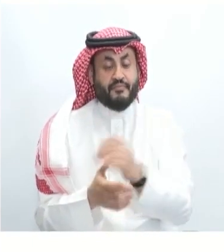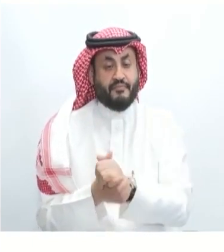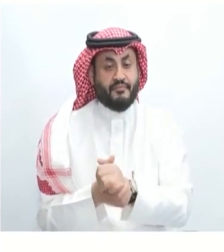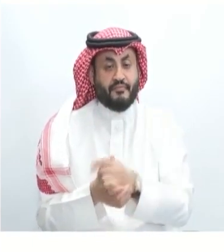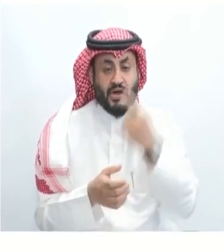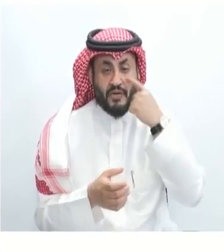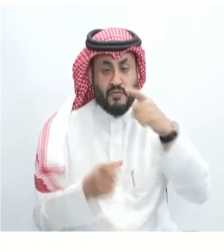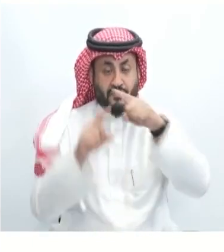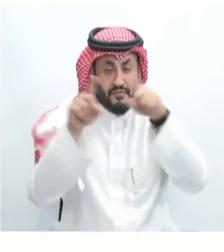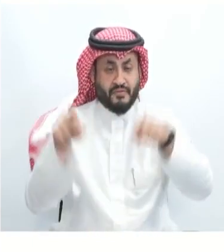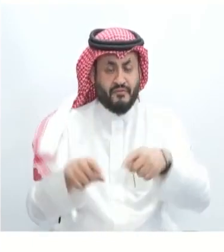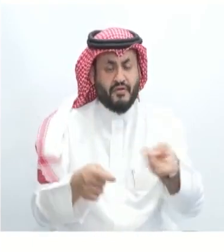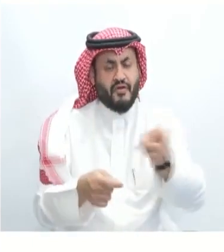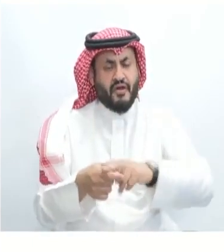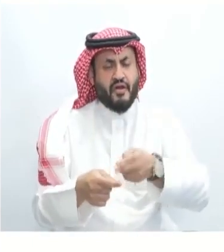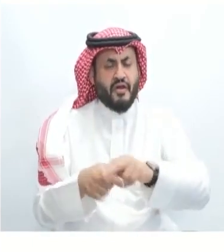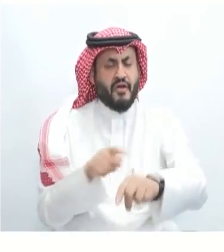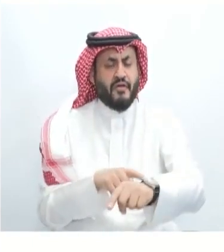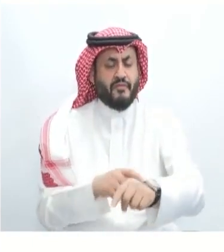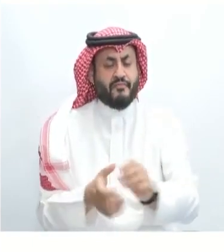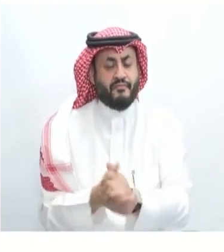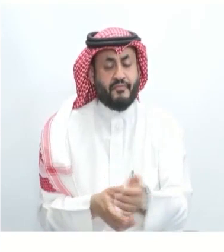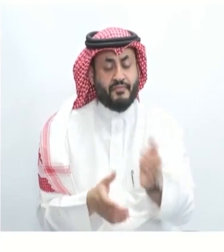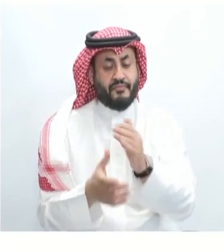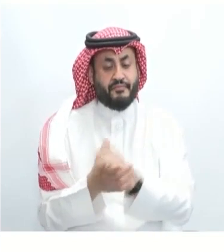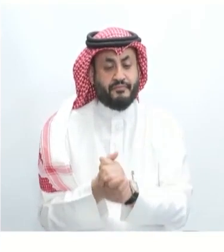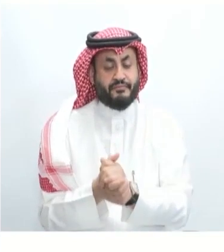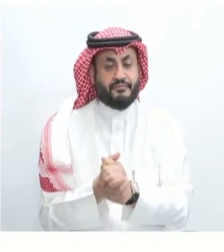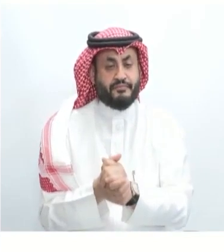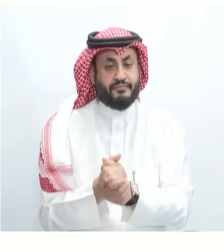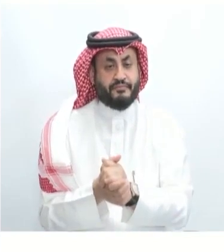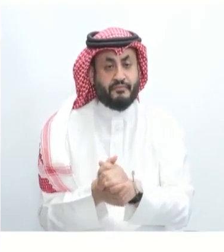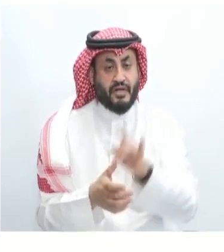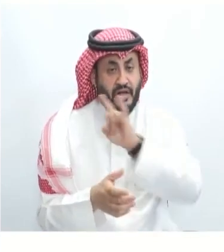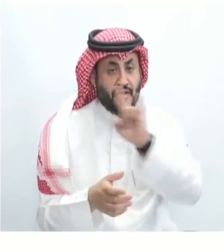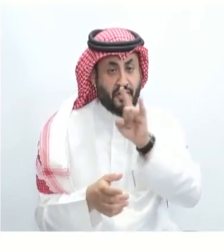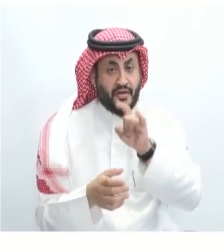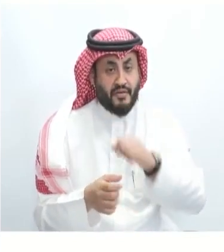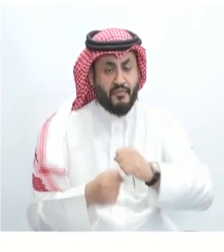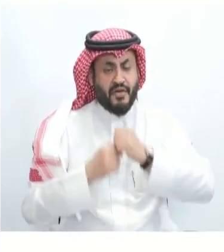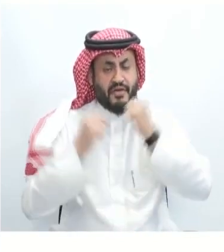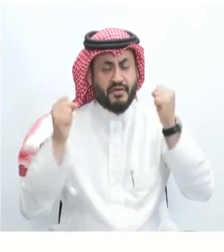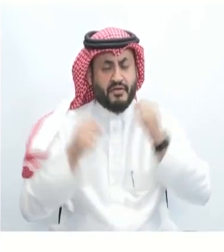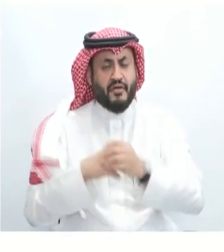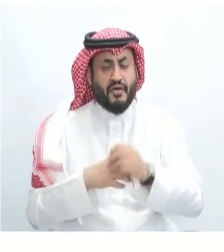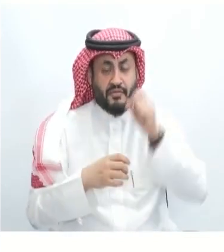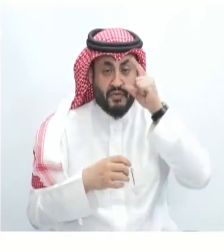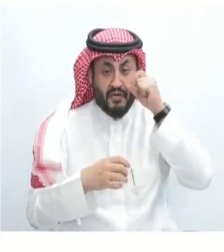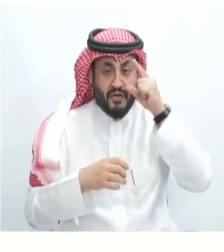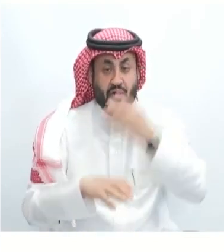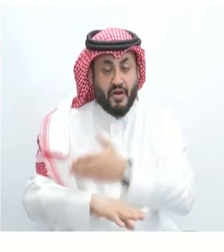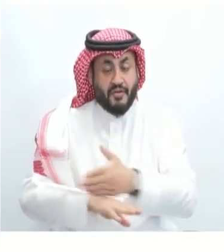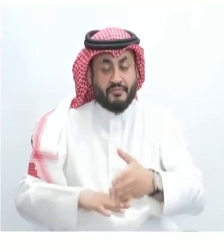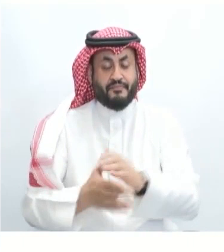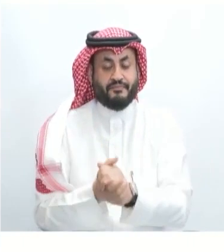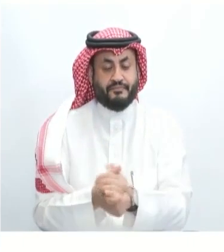we shouldn't watch too much TV. And also, we should not stay up late. We should sleep early.